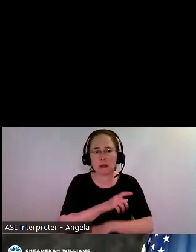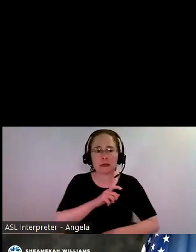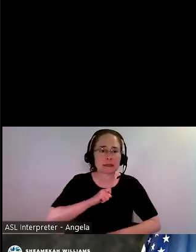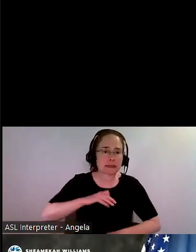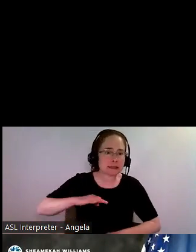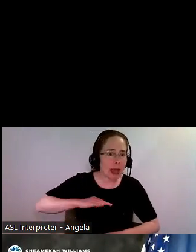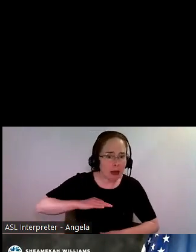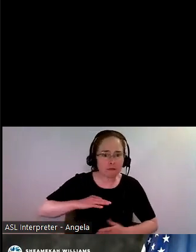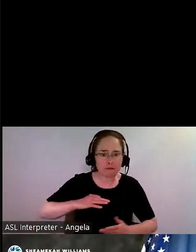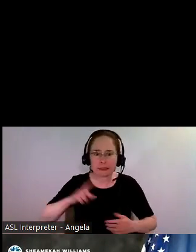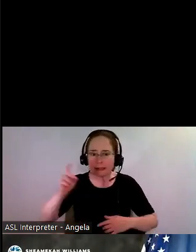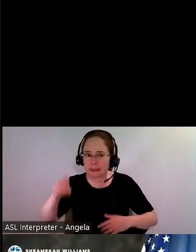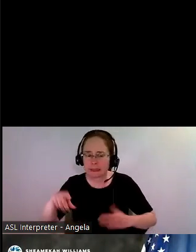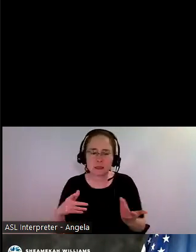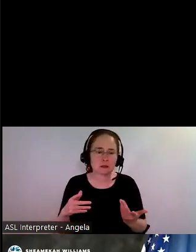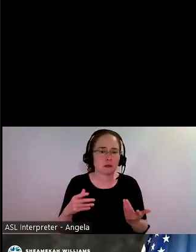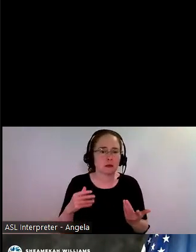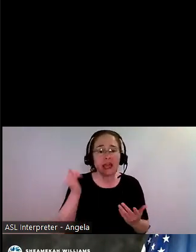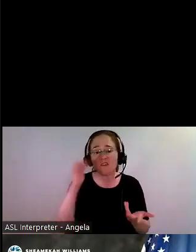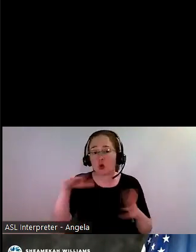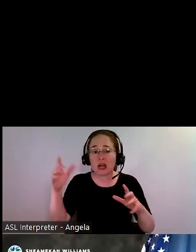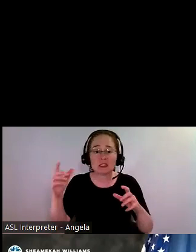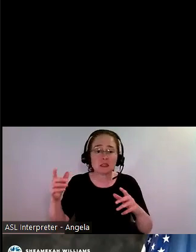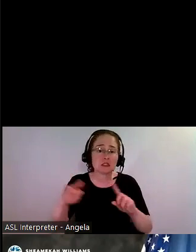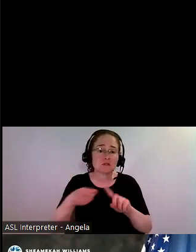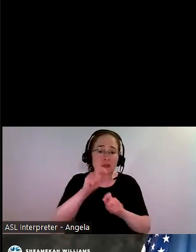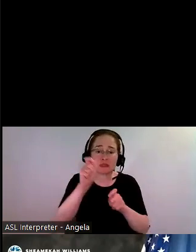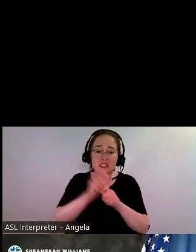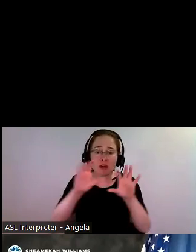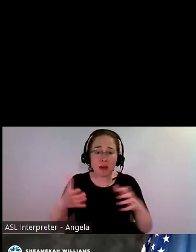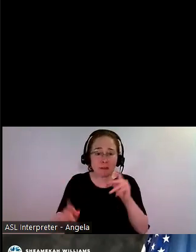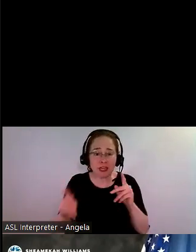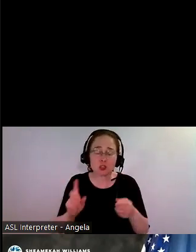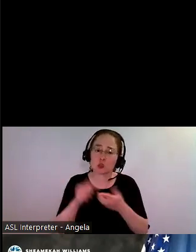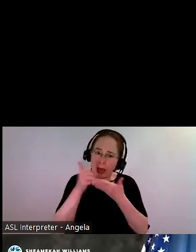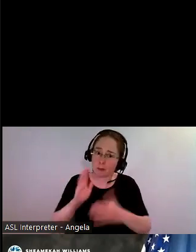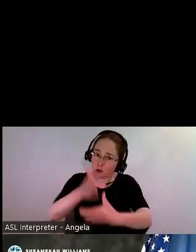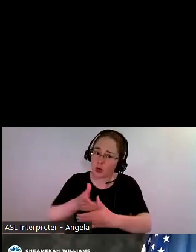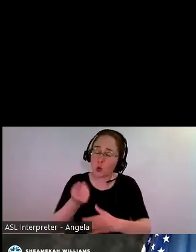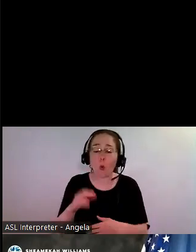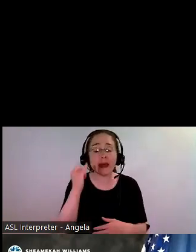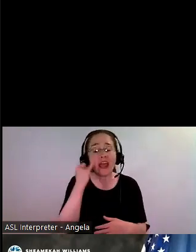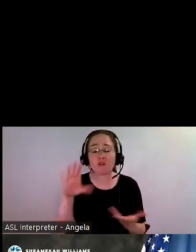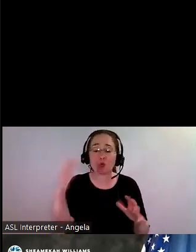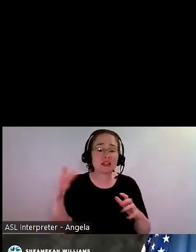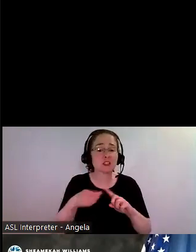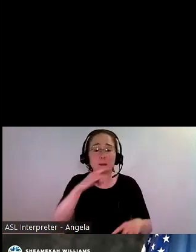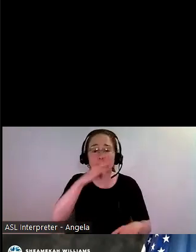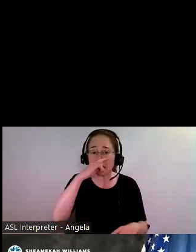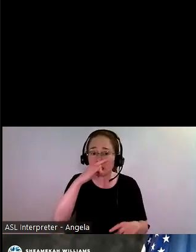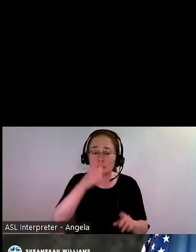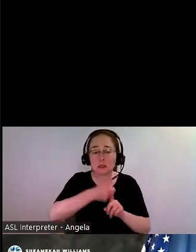help providers to determine if crises are coming from a particular population so that they can intervene, or if crises are coming from kids that may